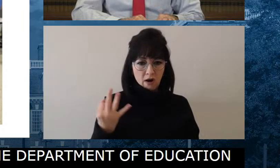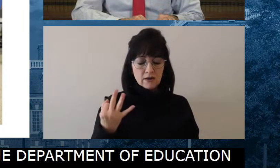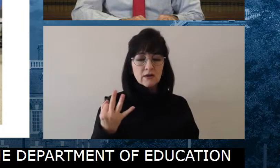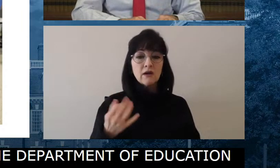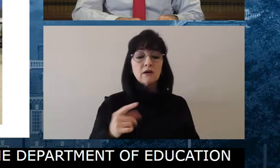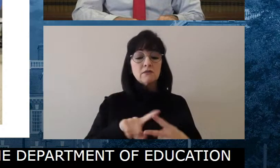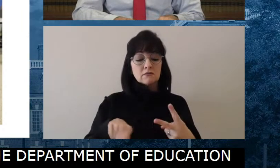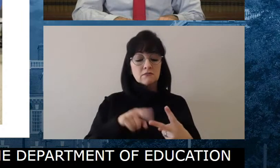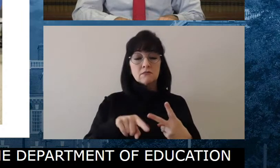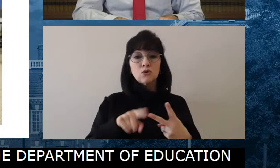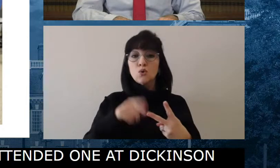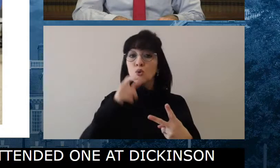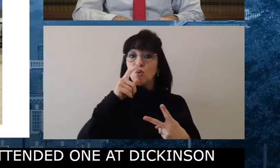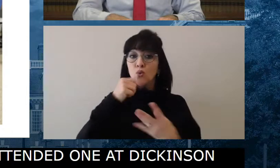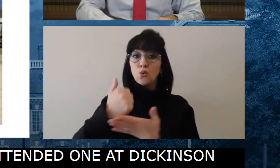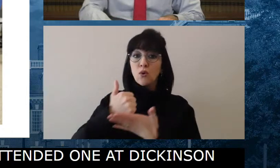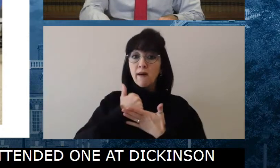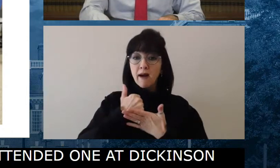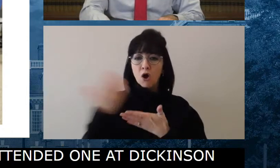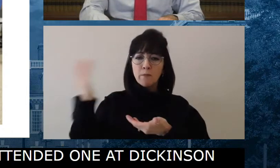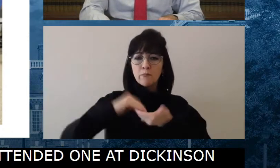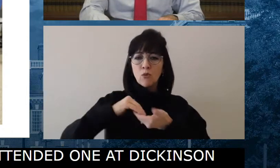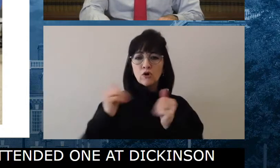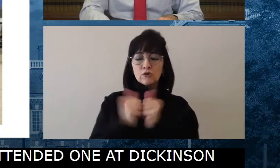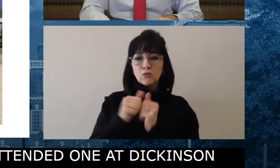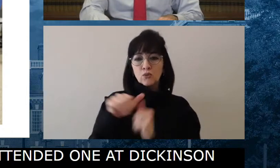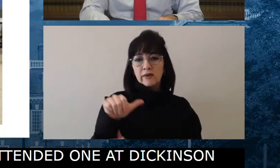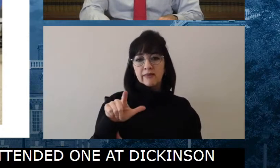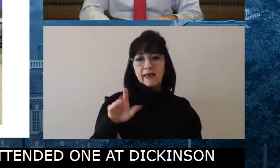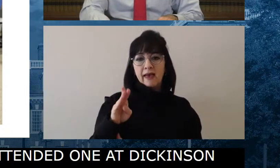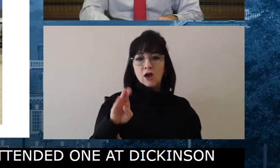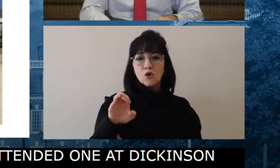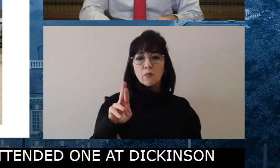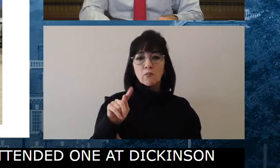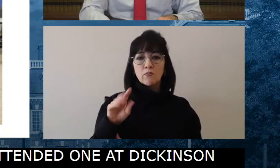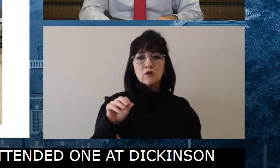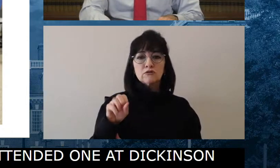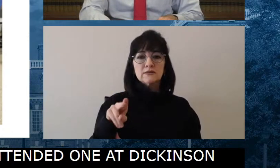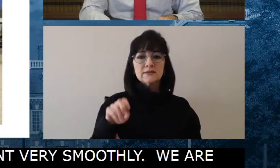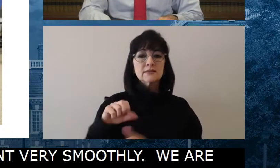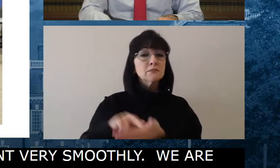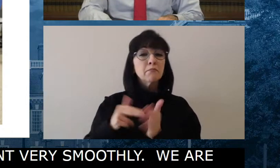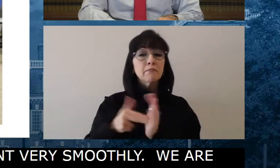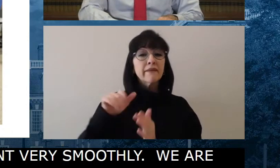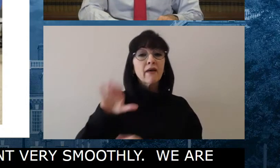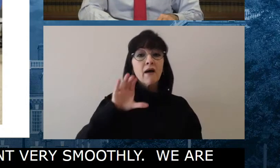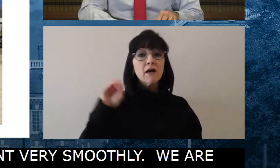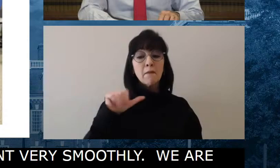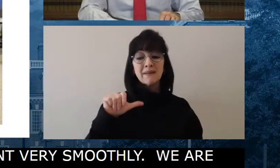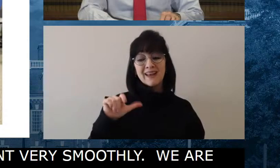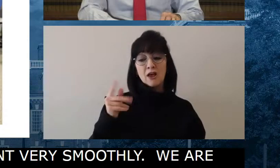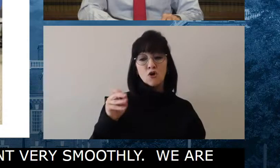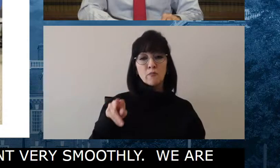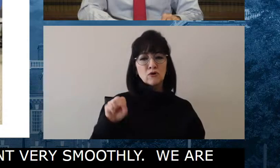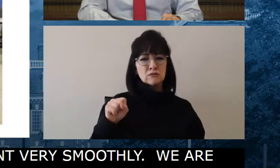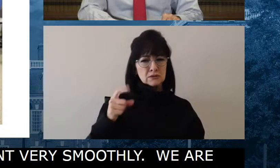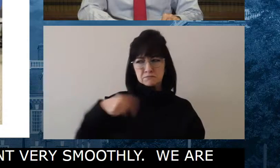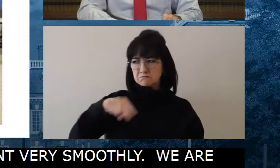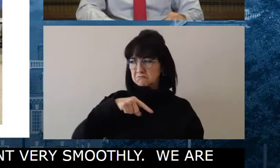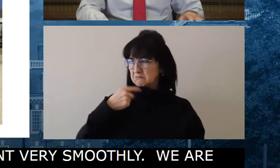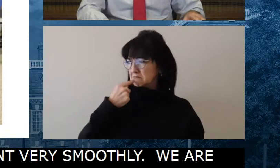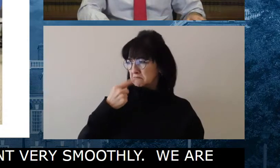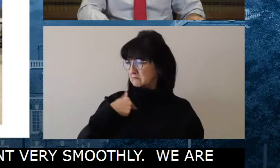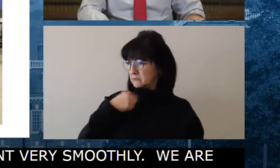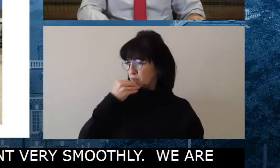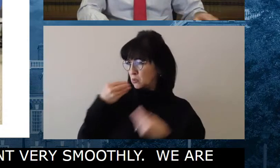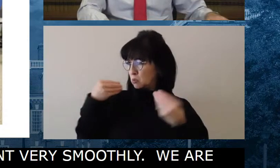said, which include the pharmacies in our Safeways, our Acme's, and other stores in our state. And it